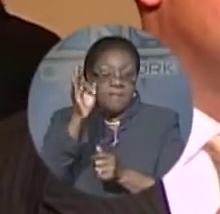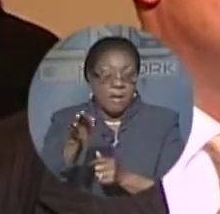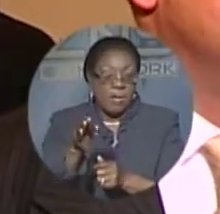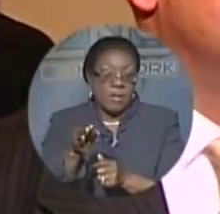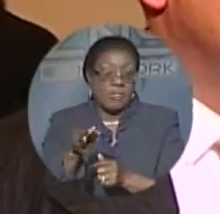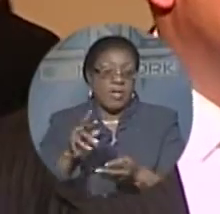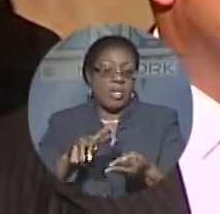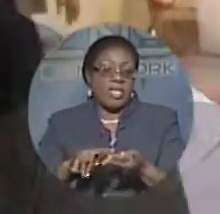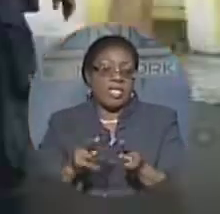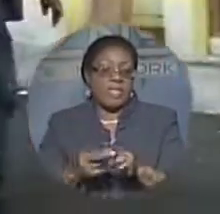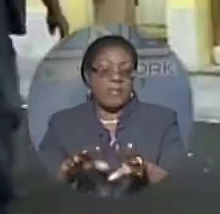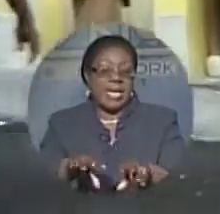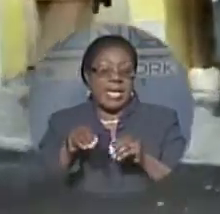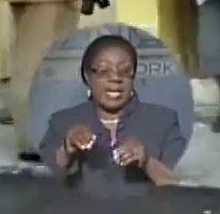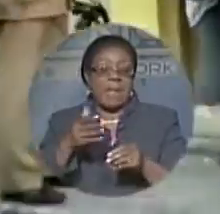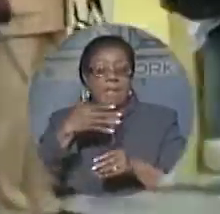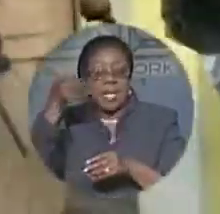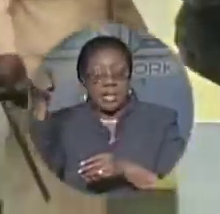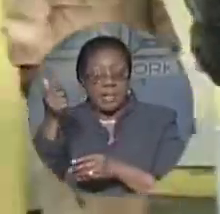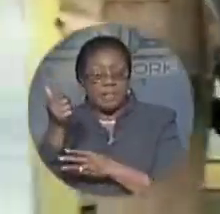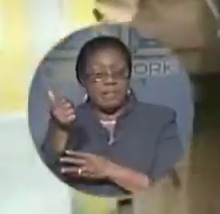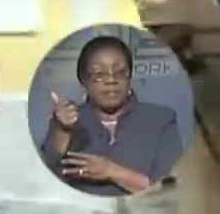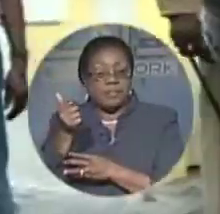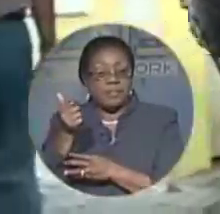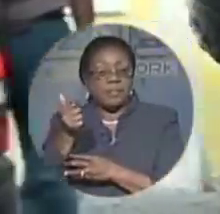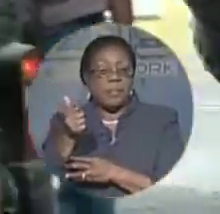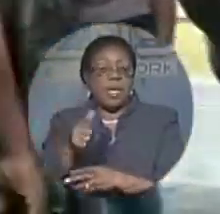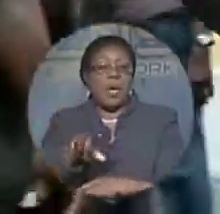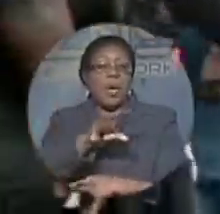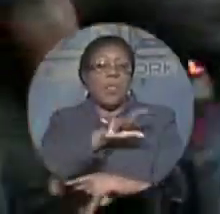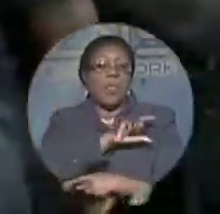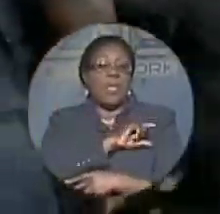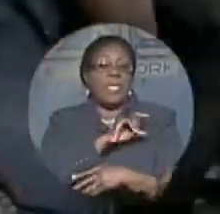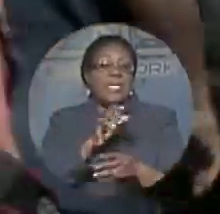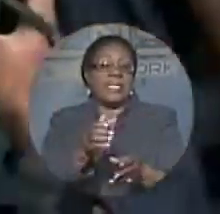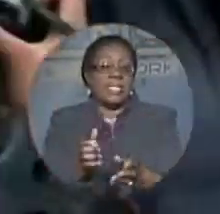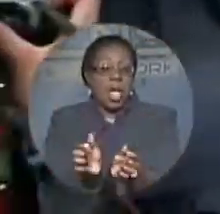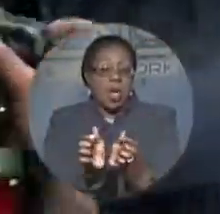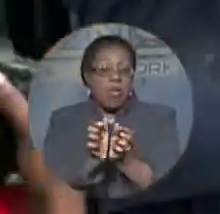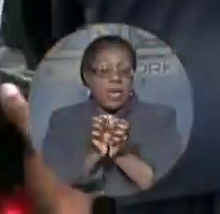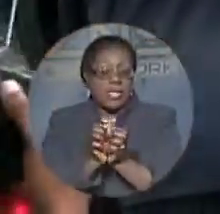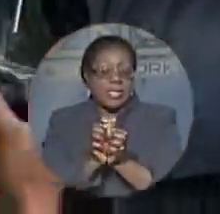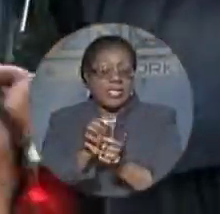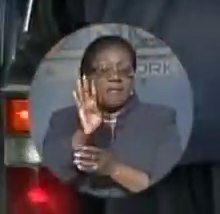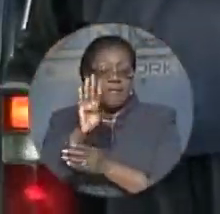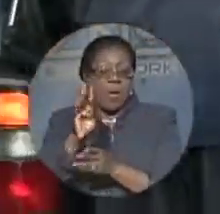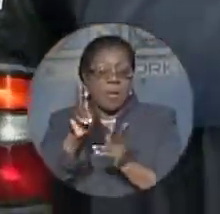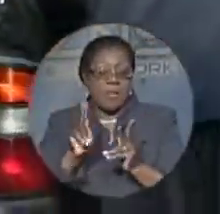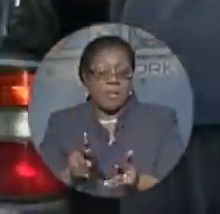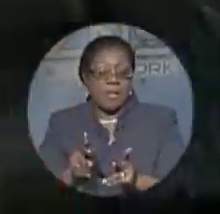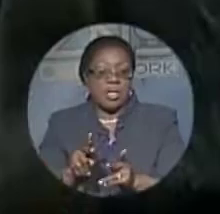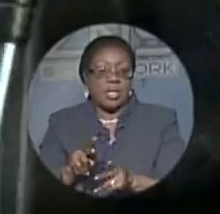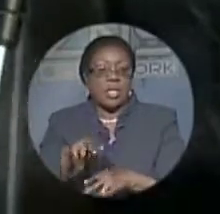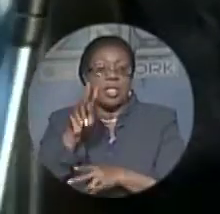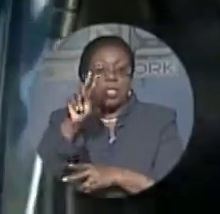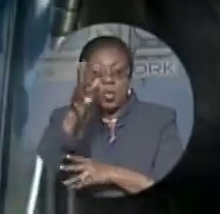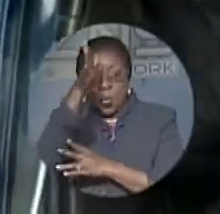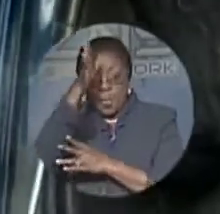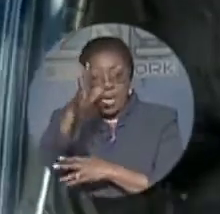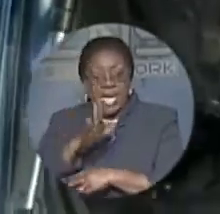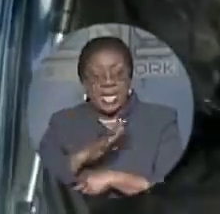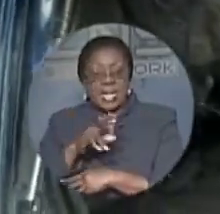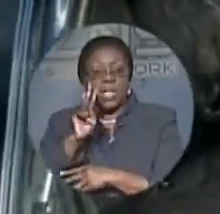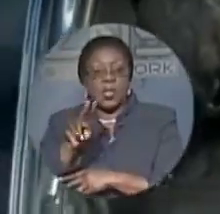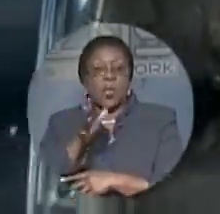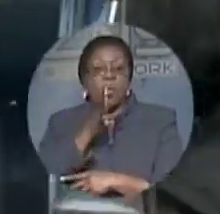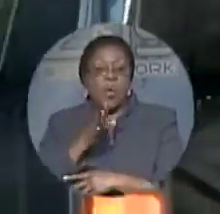getting better. Police arrested four people, two men and two women, after confiscating scores of counterfeit bags